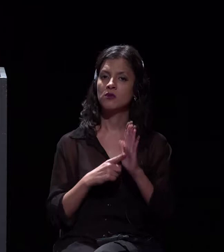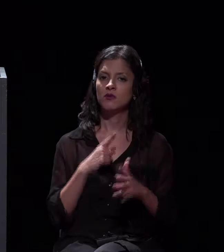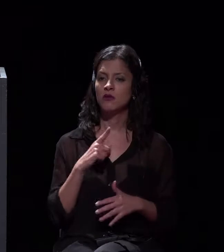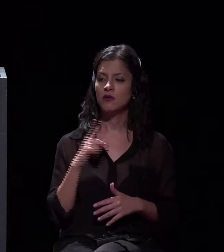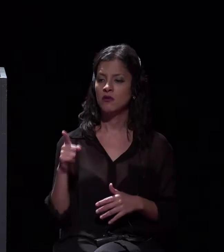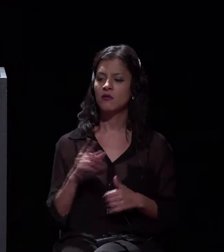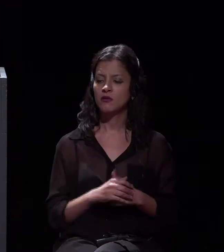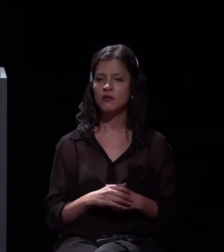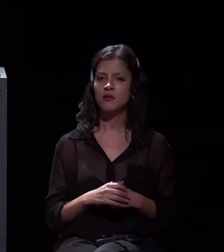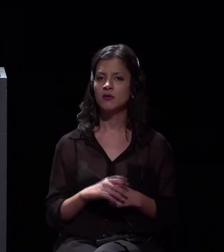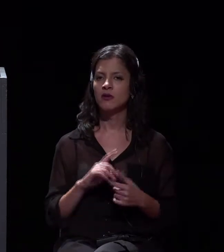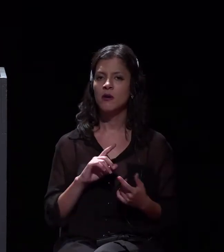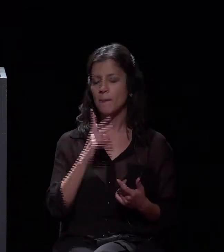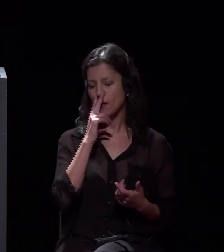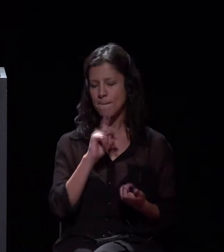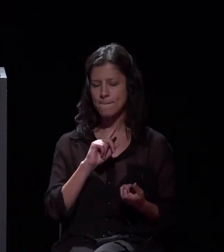is a term